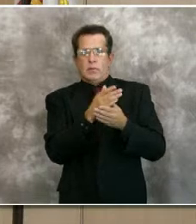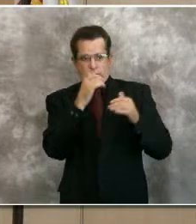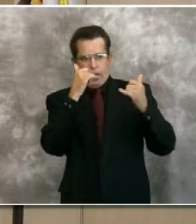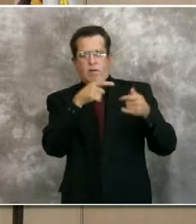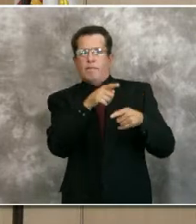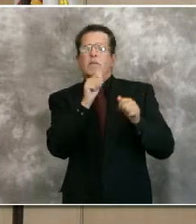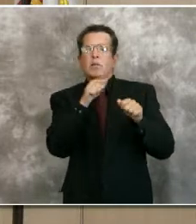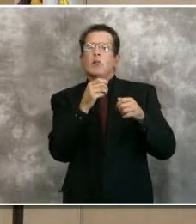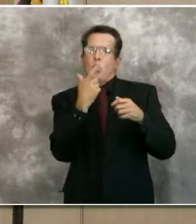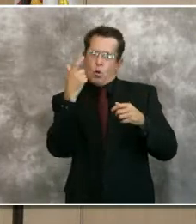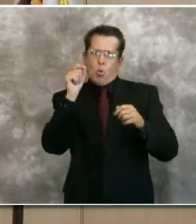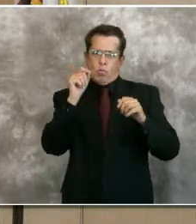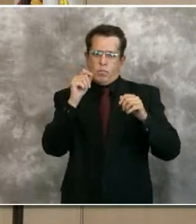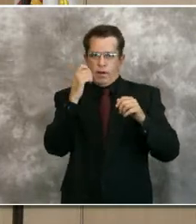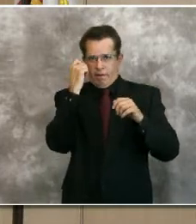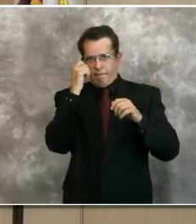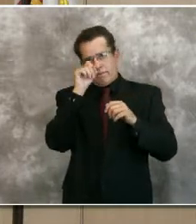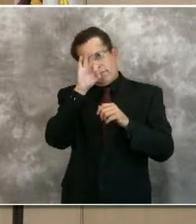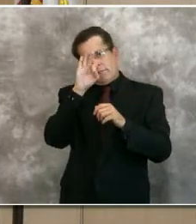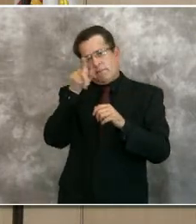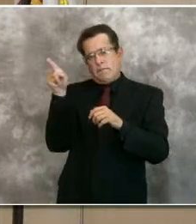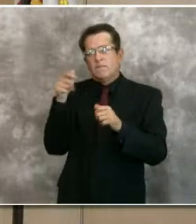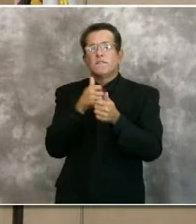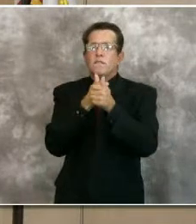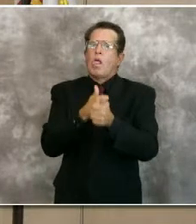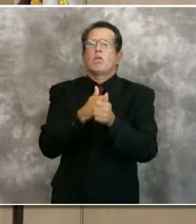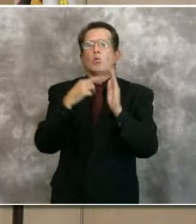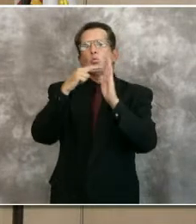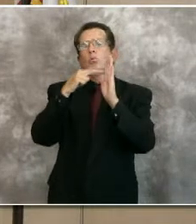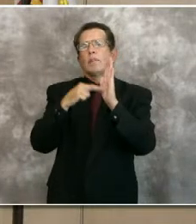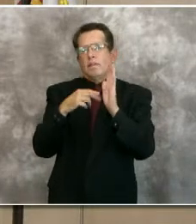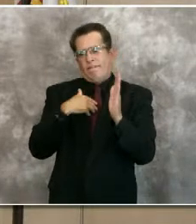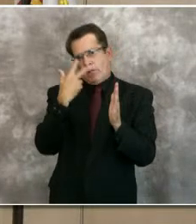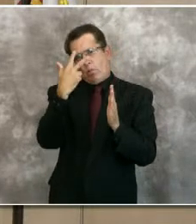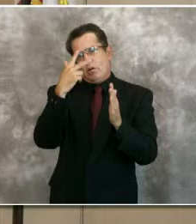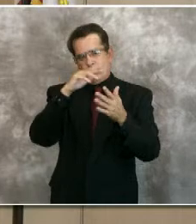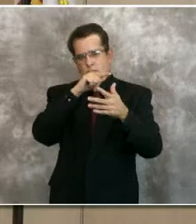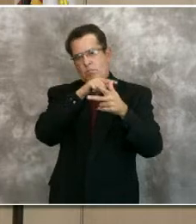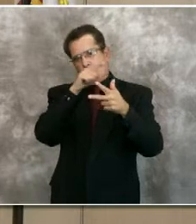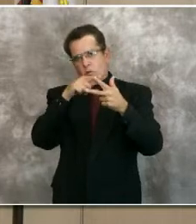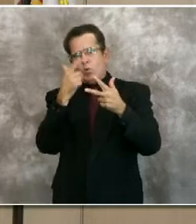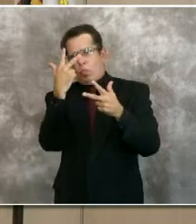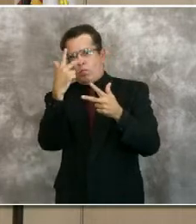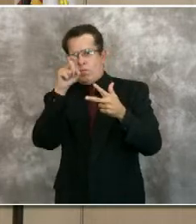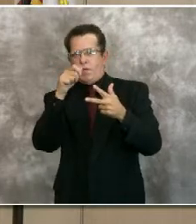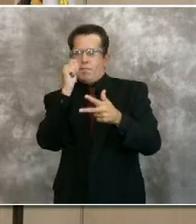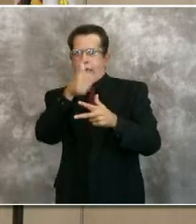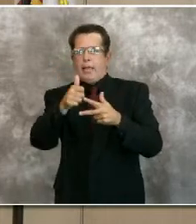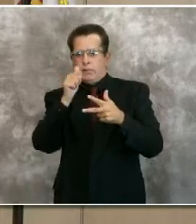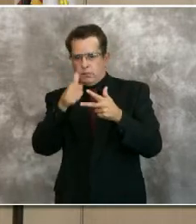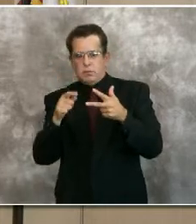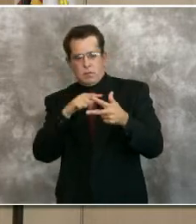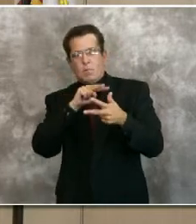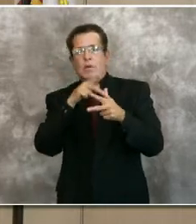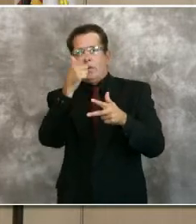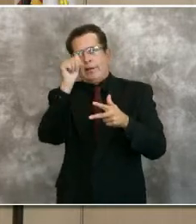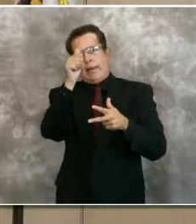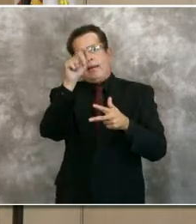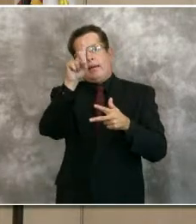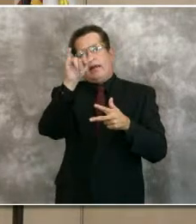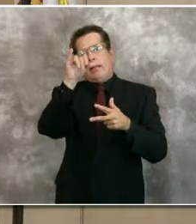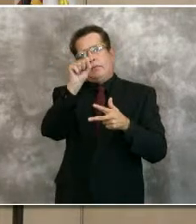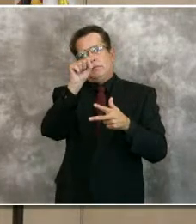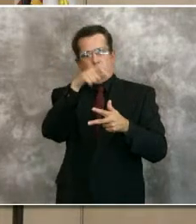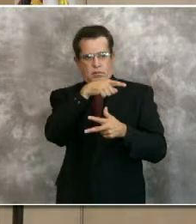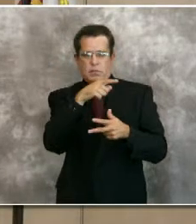following conditions. And there are three primary conditions. At least 10 days have passed